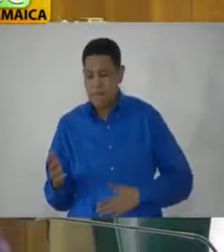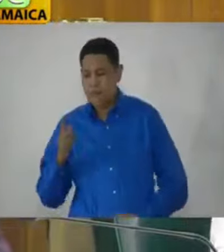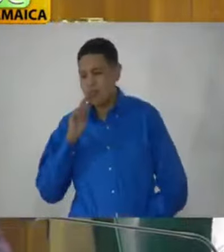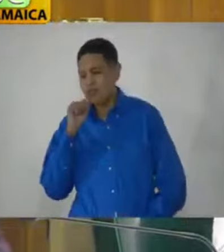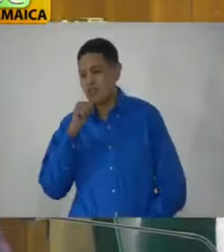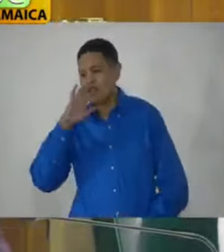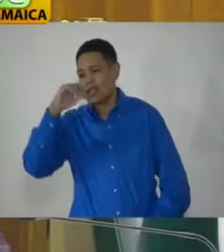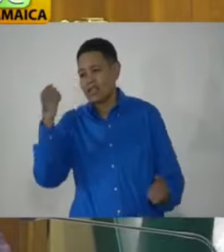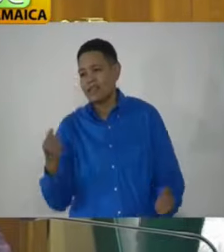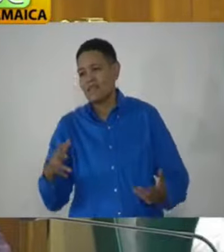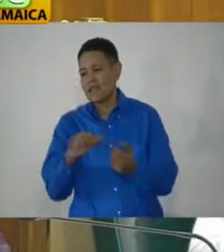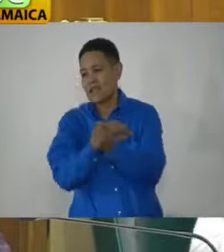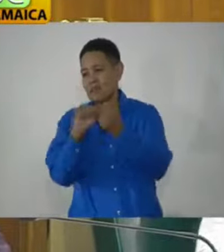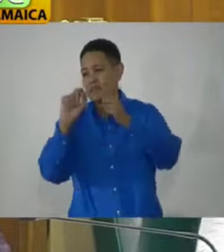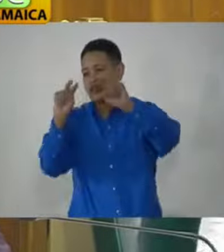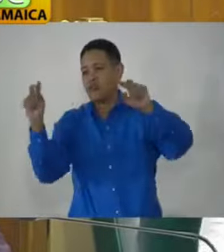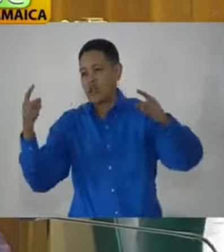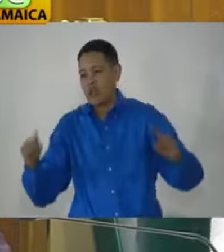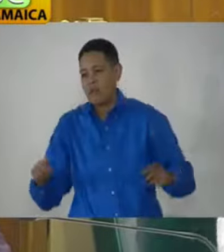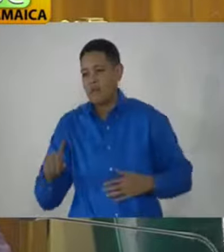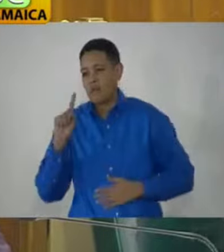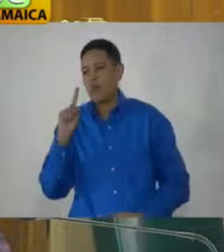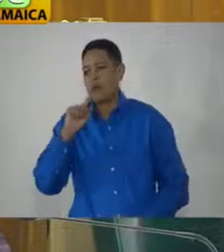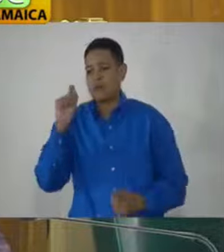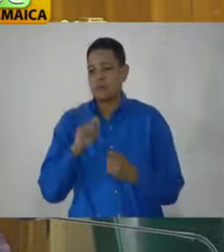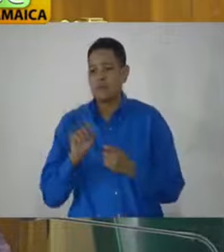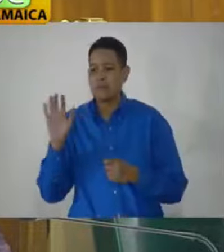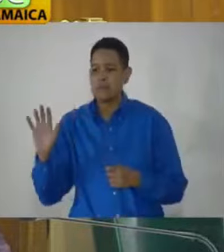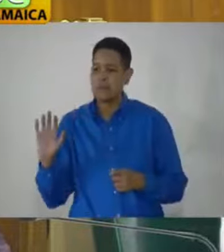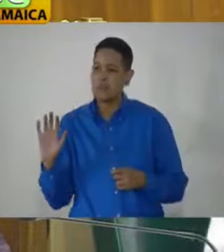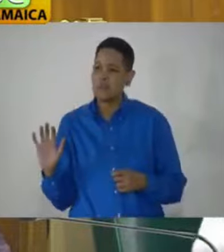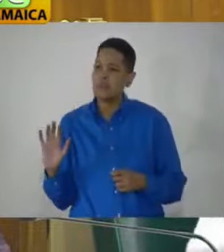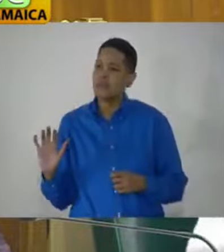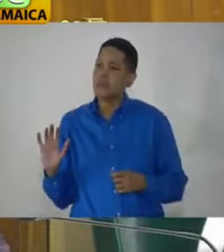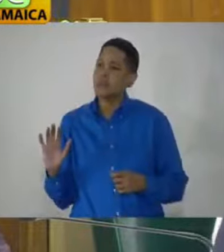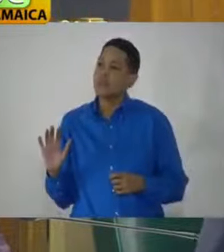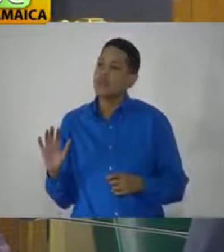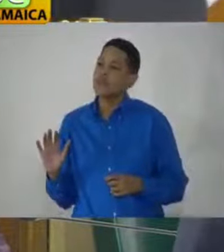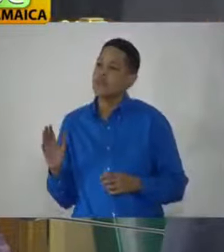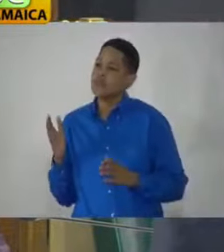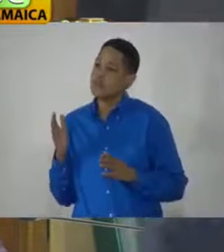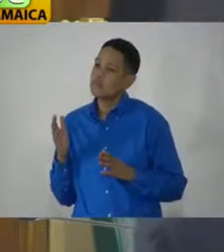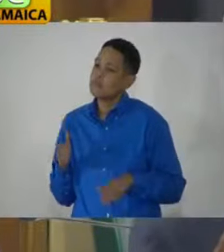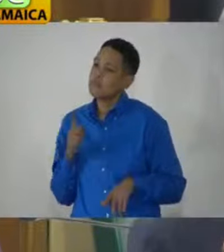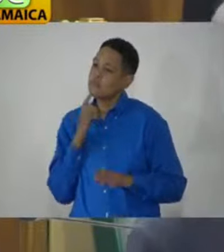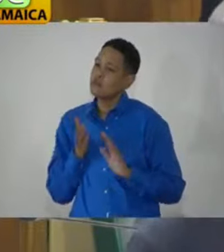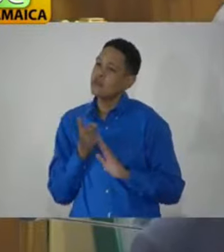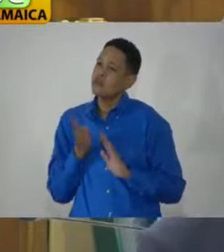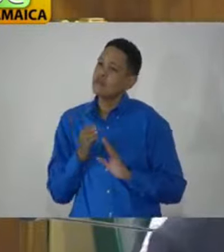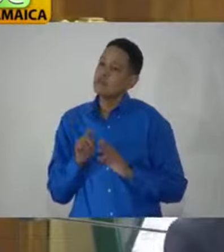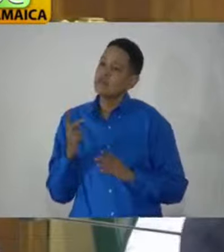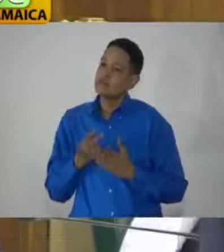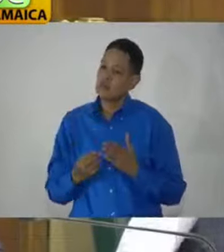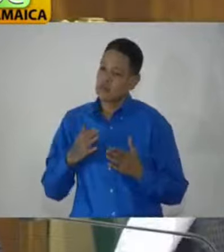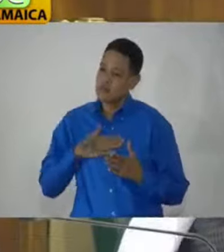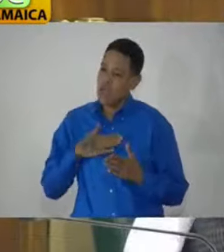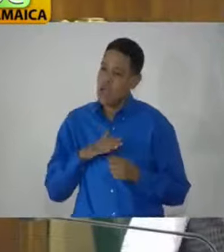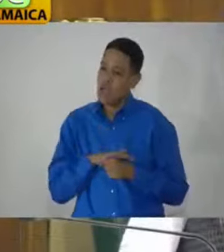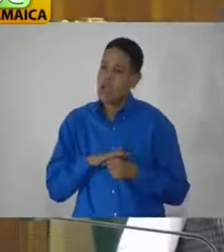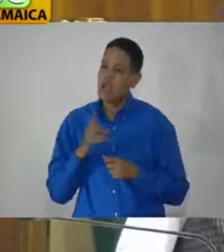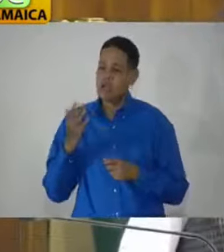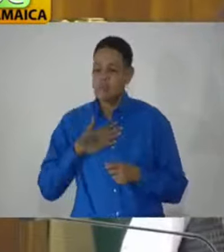suffered severe damage. There's one particular proprietor that operates in both your constituency and mine,